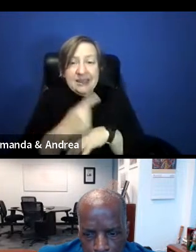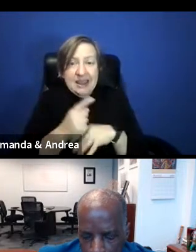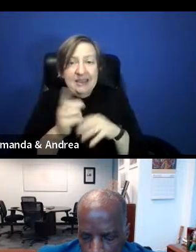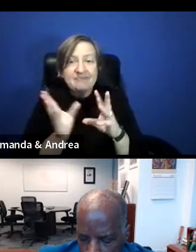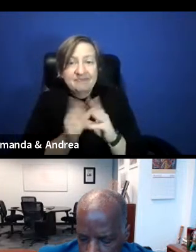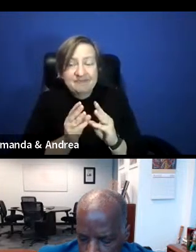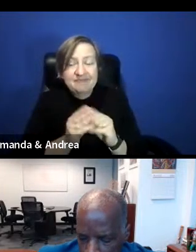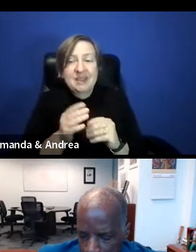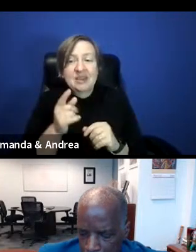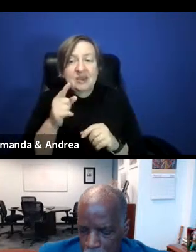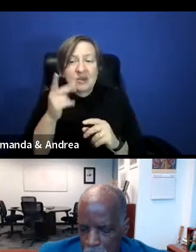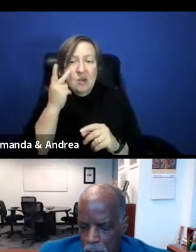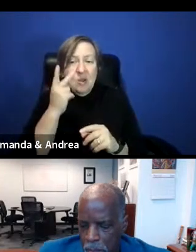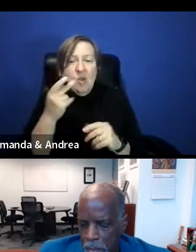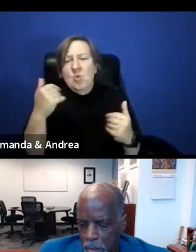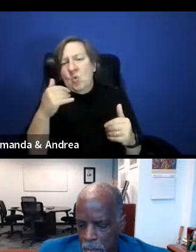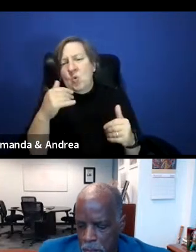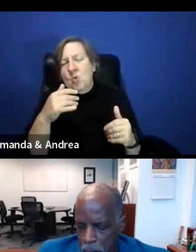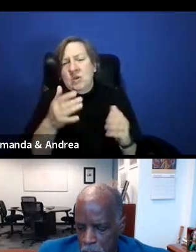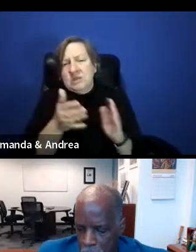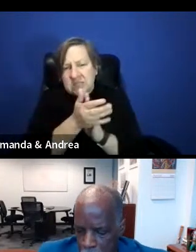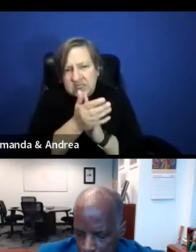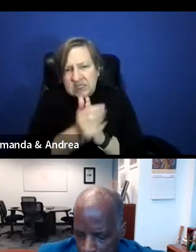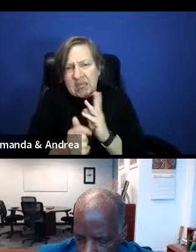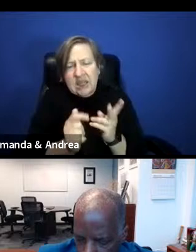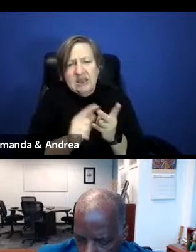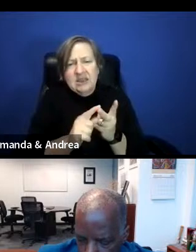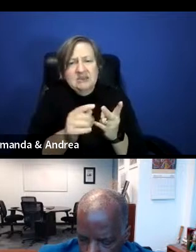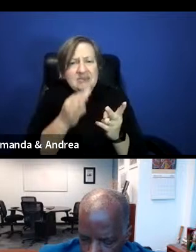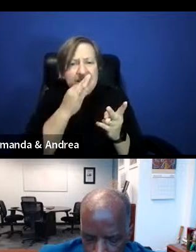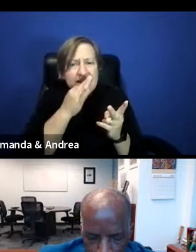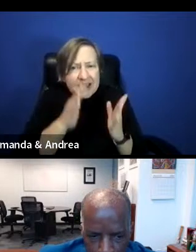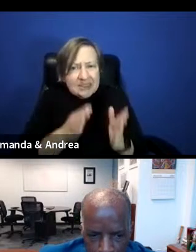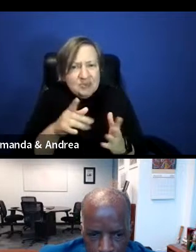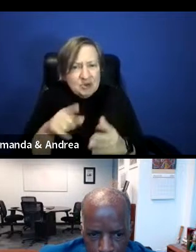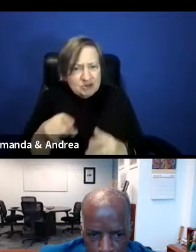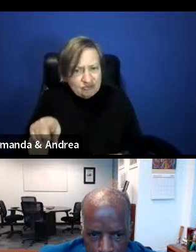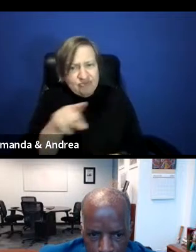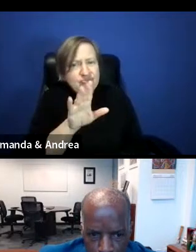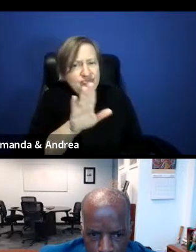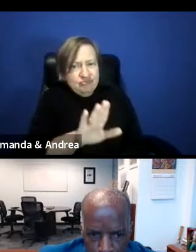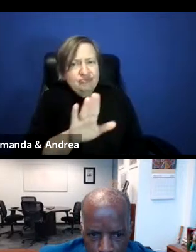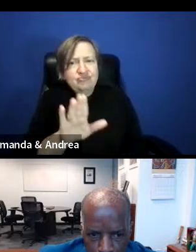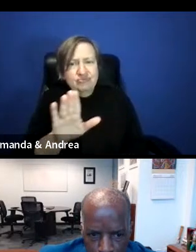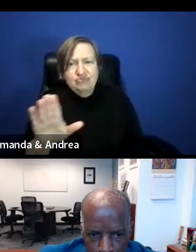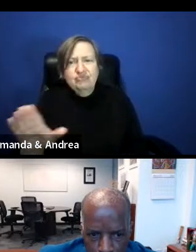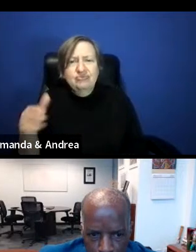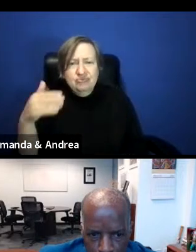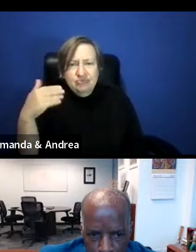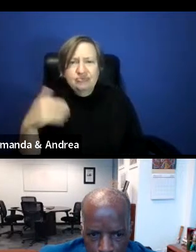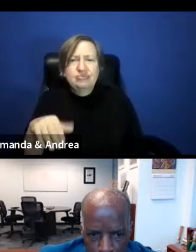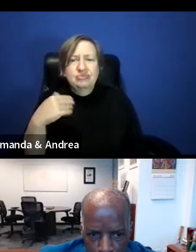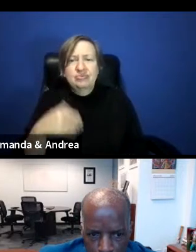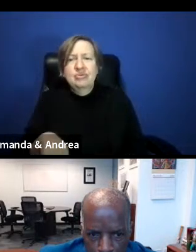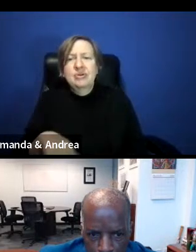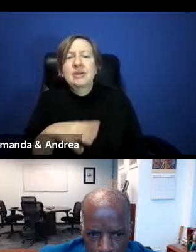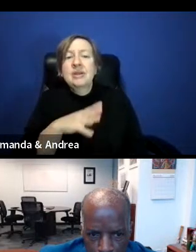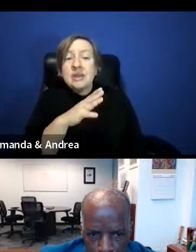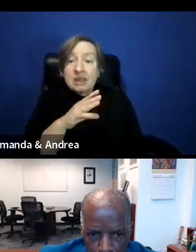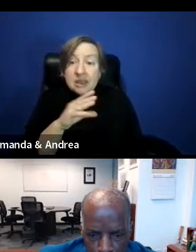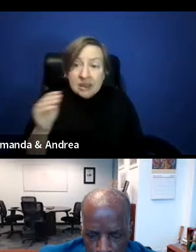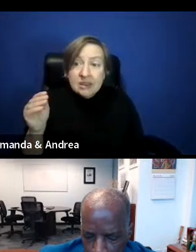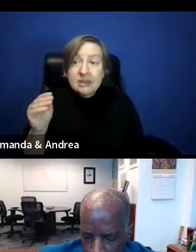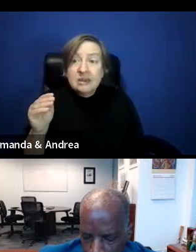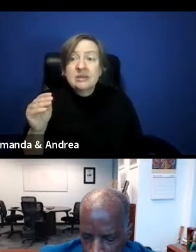the expertise that they all bring to this project, plus all of